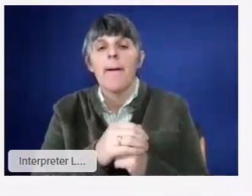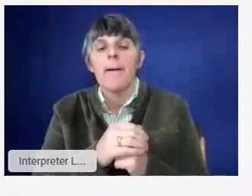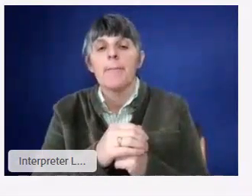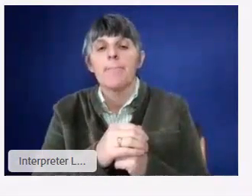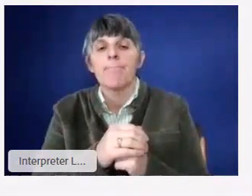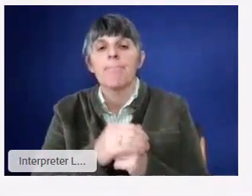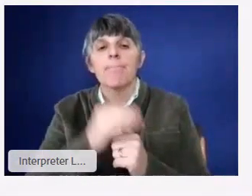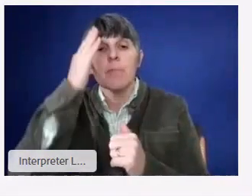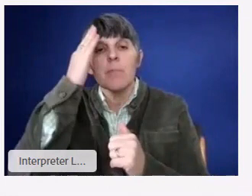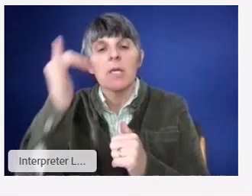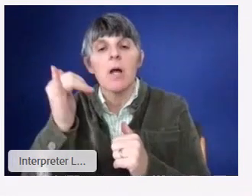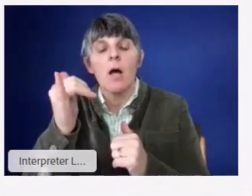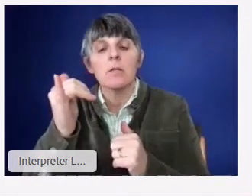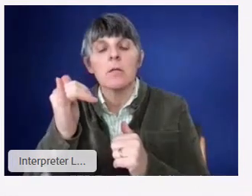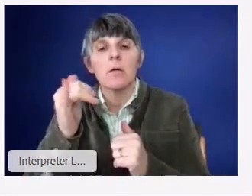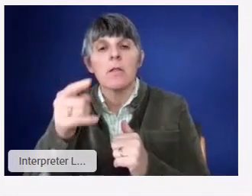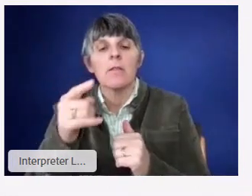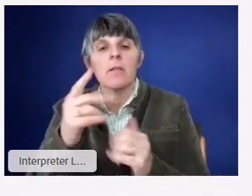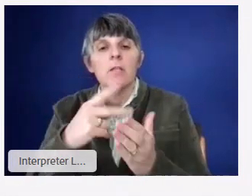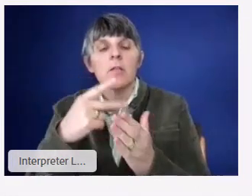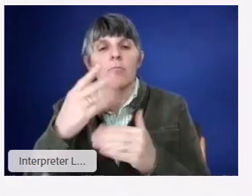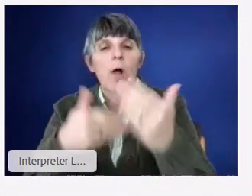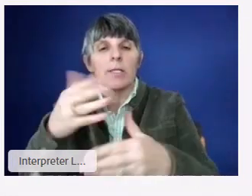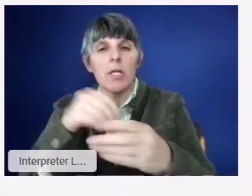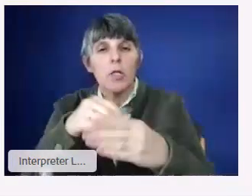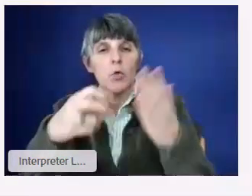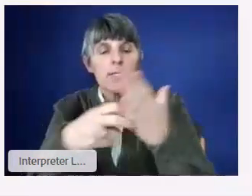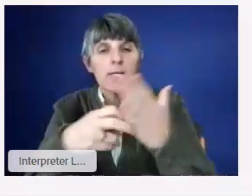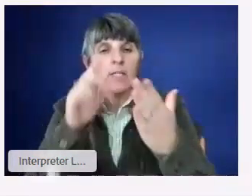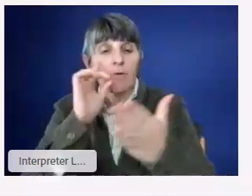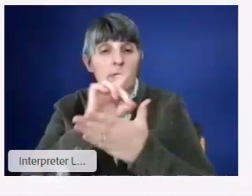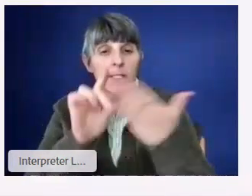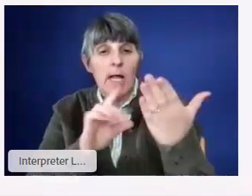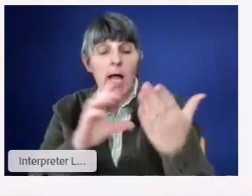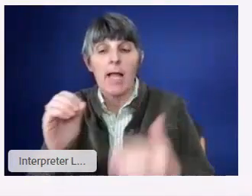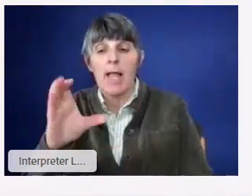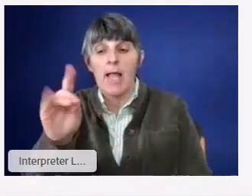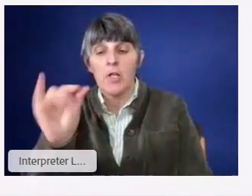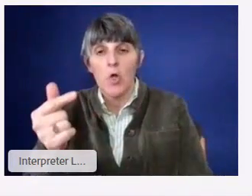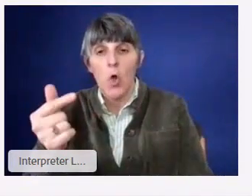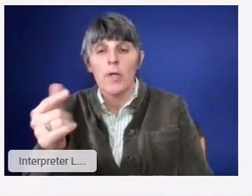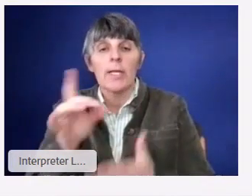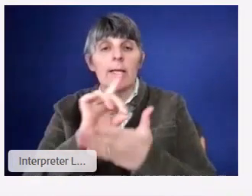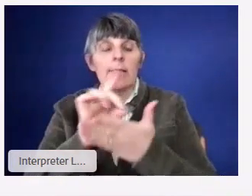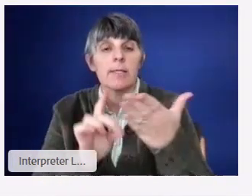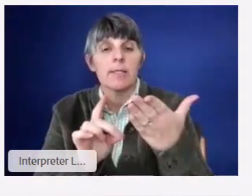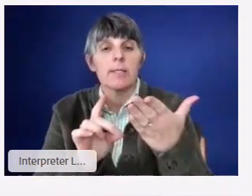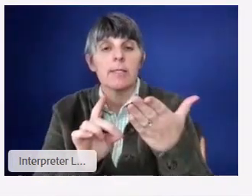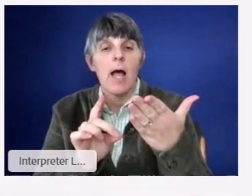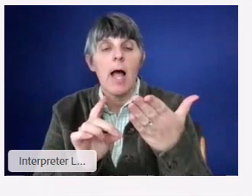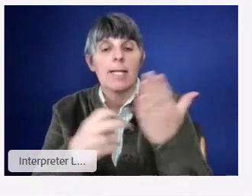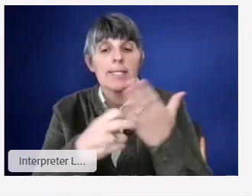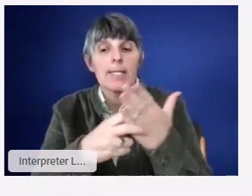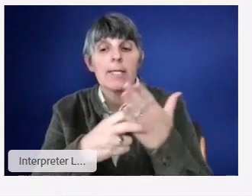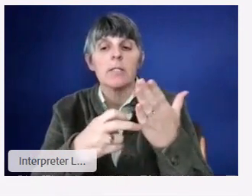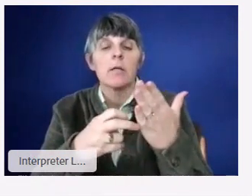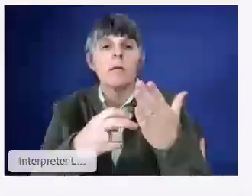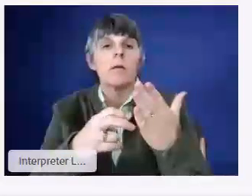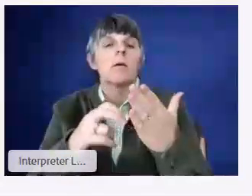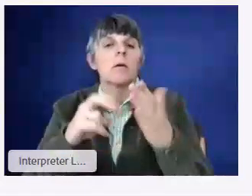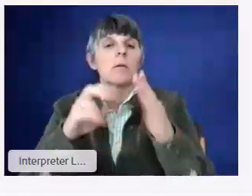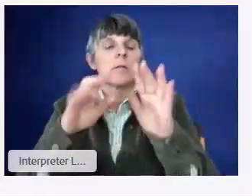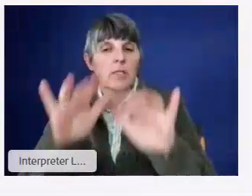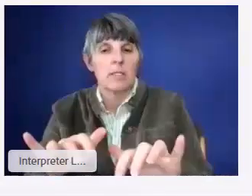Because the Agile process includes tickets for design and coding, the design tickets are used to document the